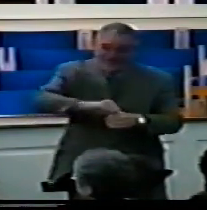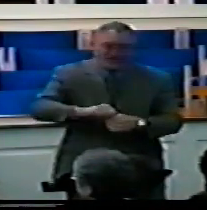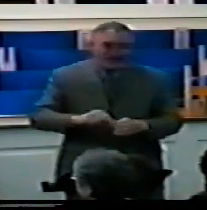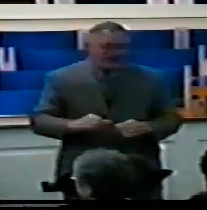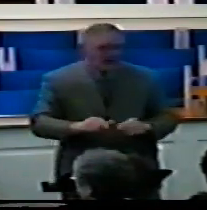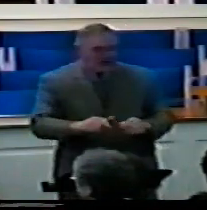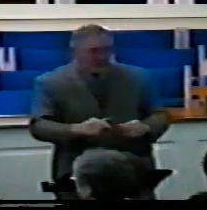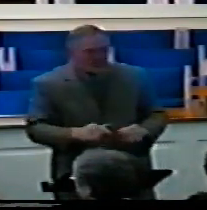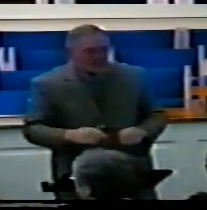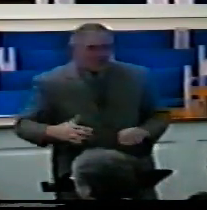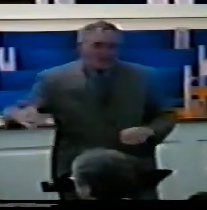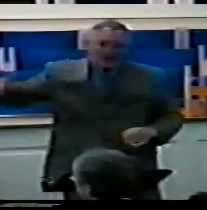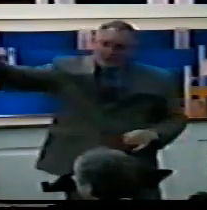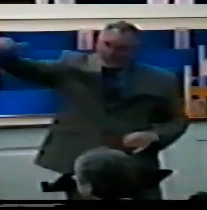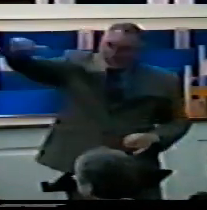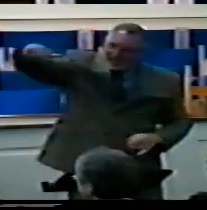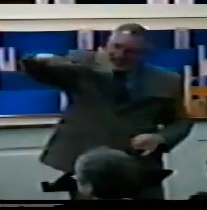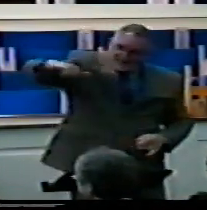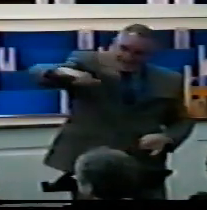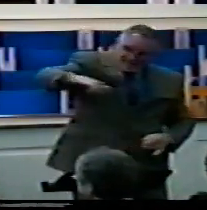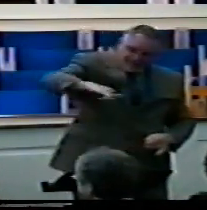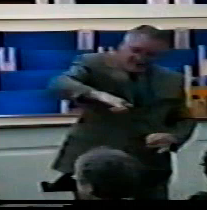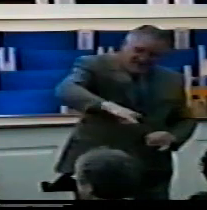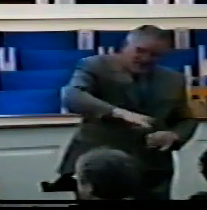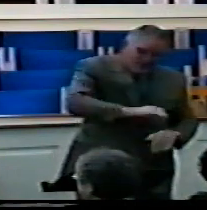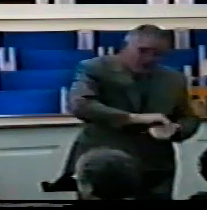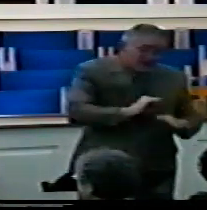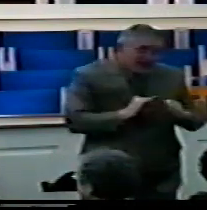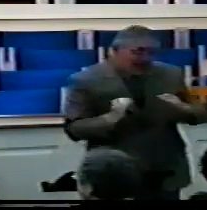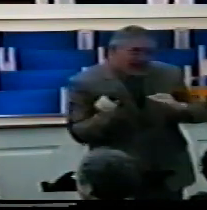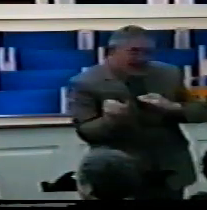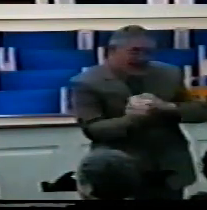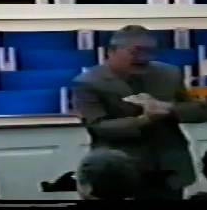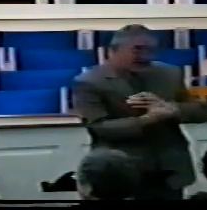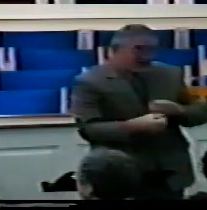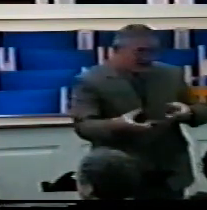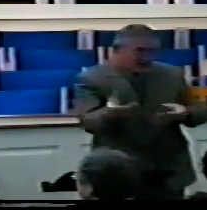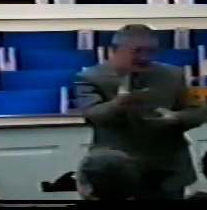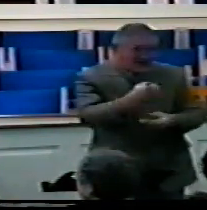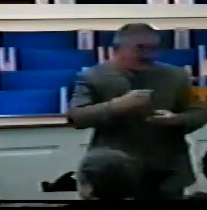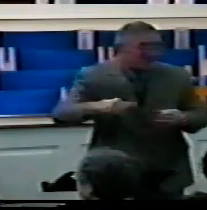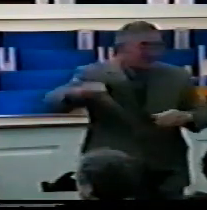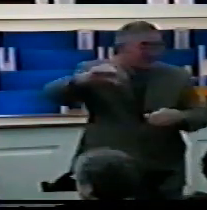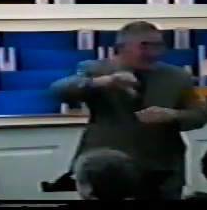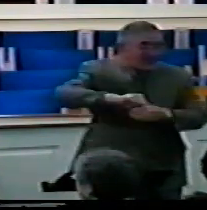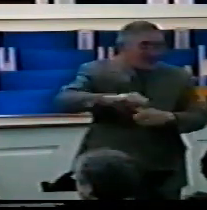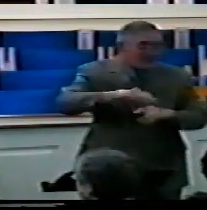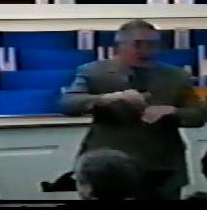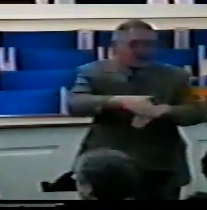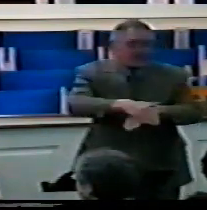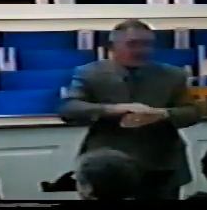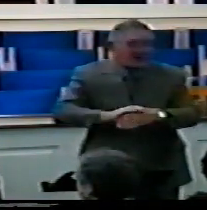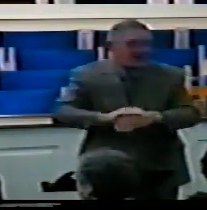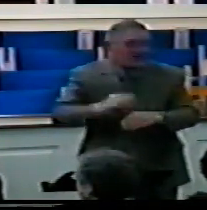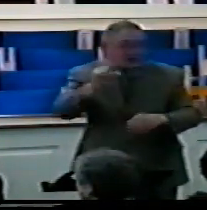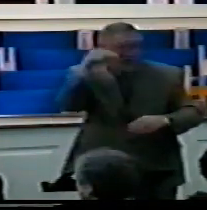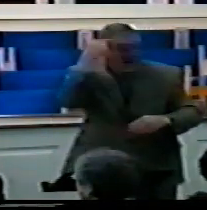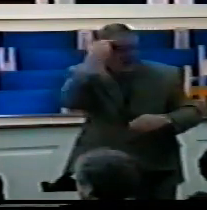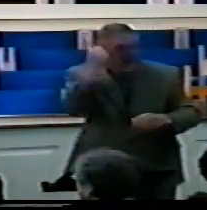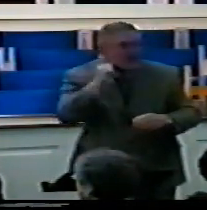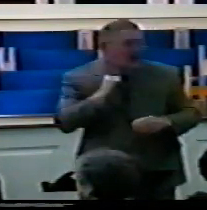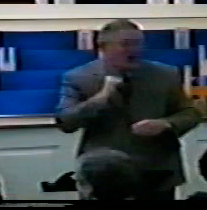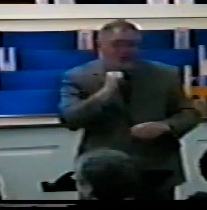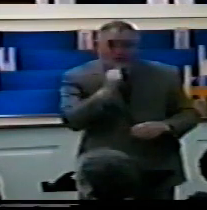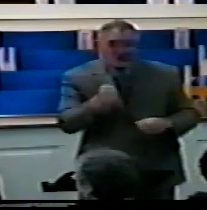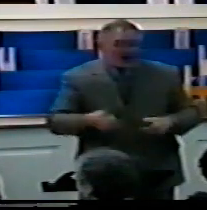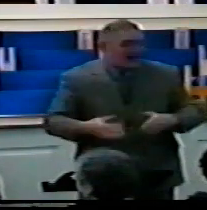a British-controlled island in the Bahamas. We landed there to fuel up. The British government would not give us clearance to take off. The man become hysterical.